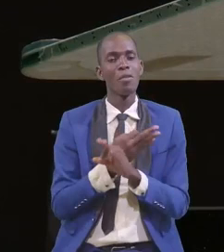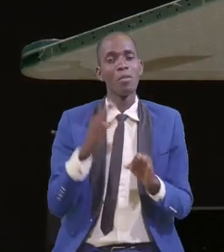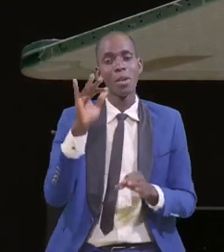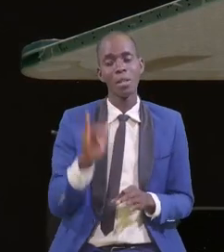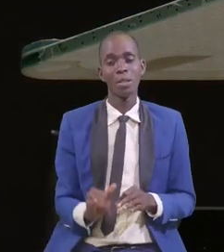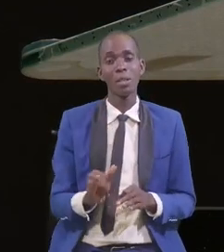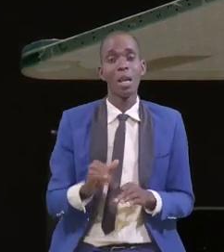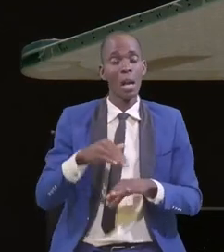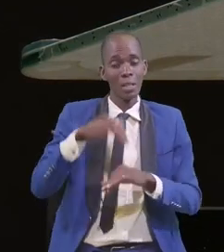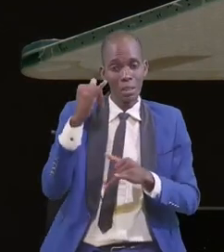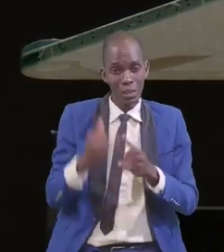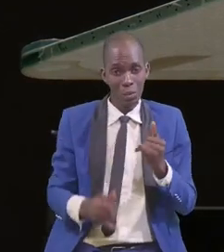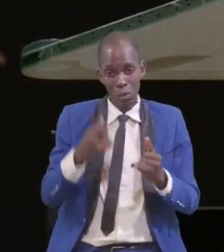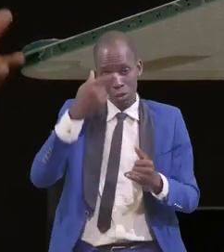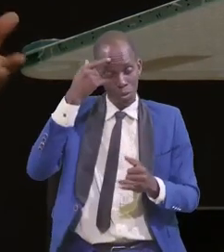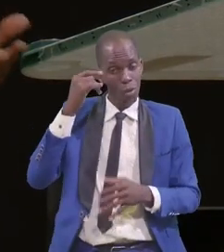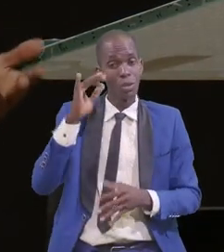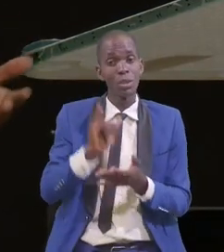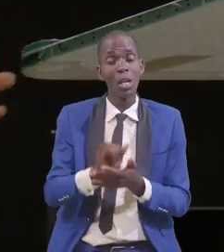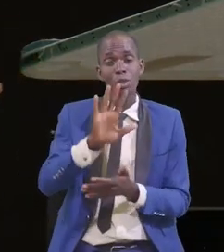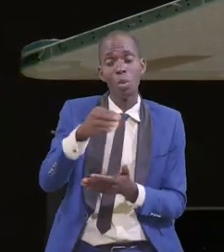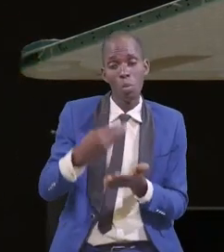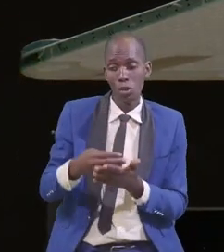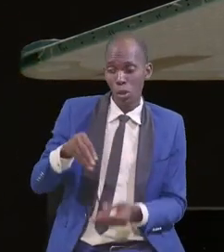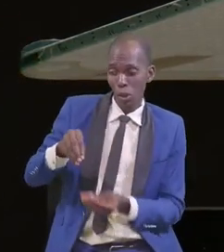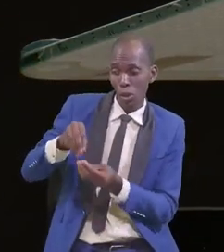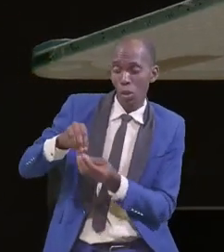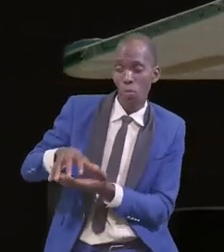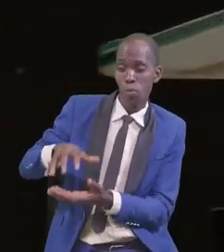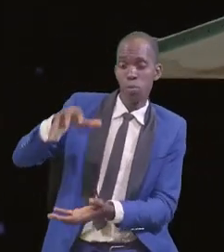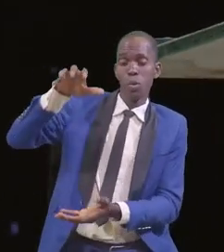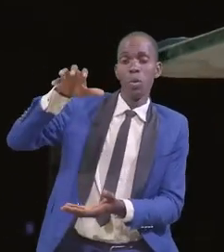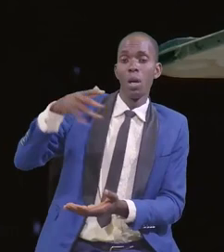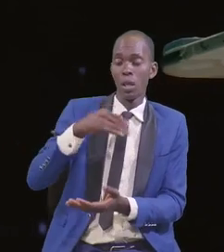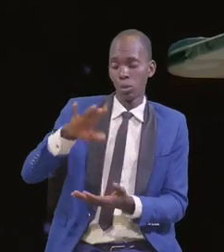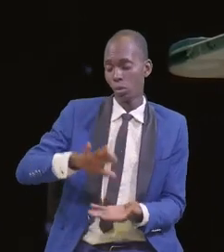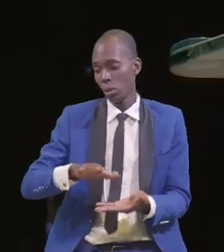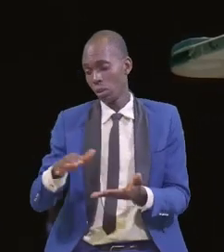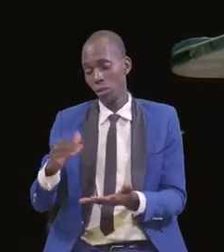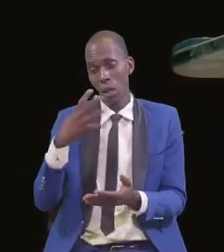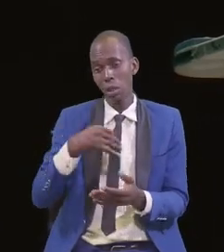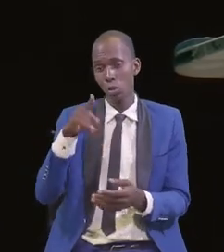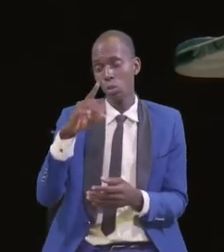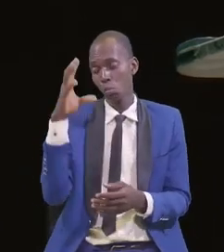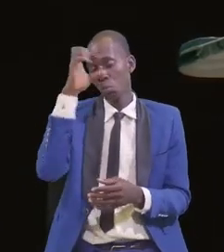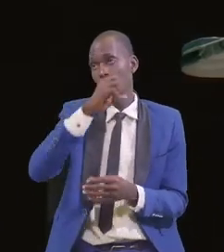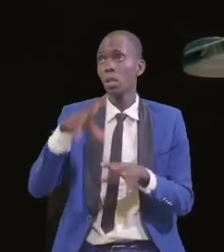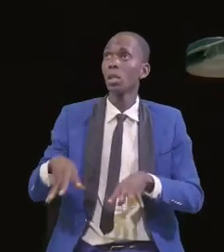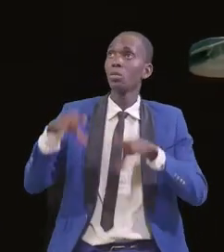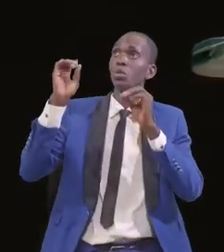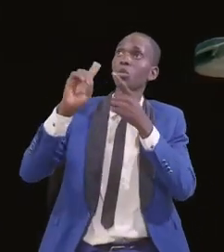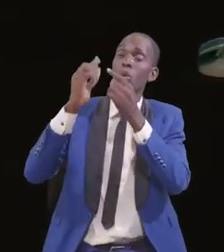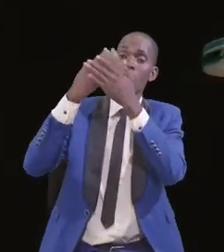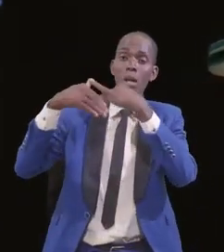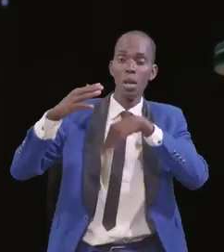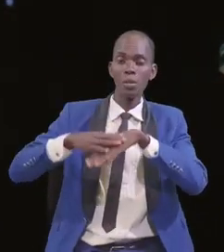of the Antichrist before you can buy or sell. And if you take the mark of the Antichrist